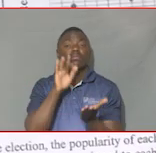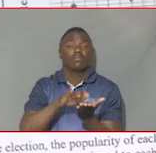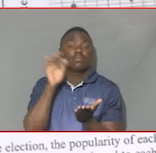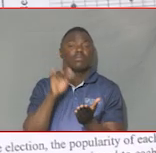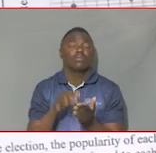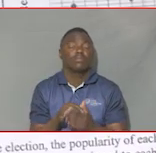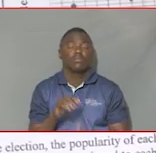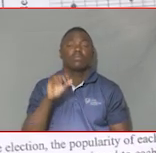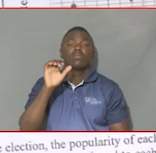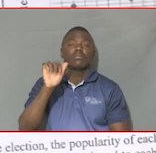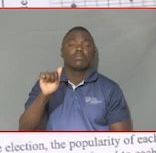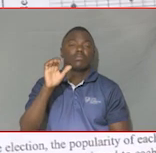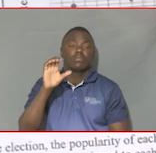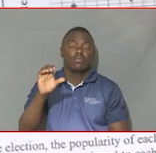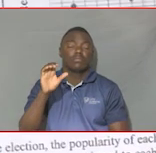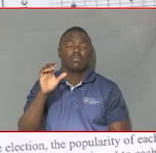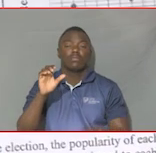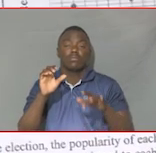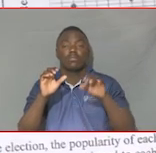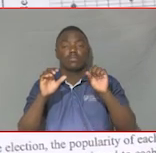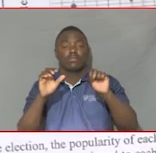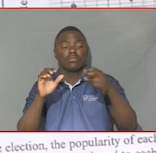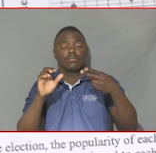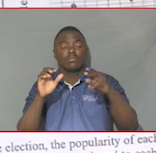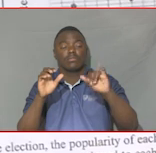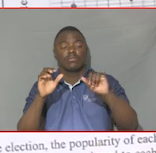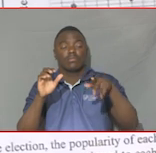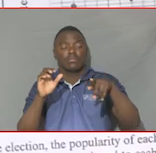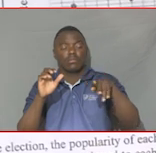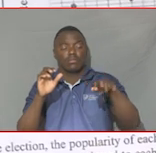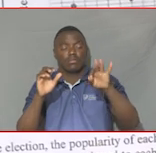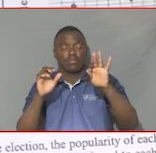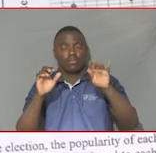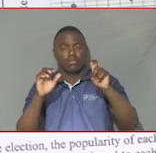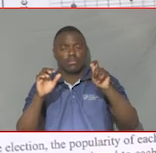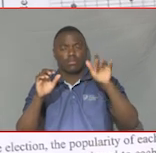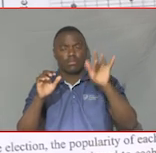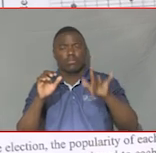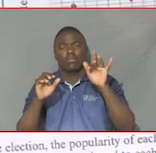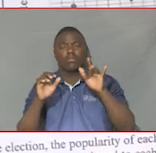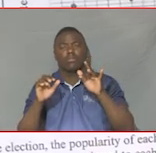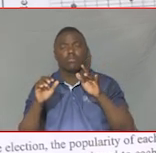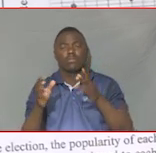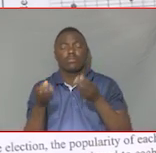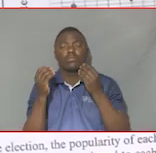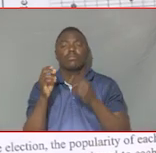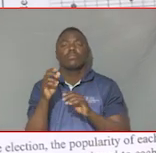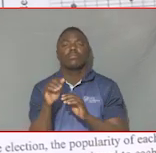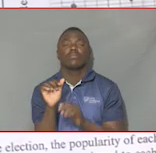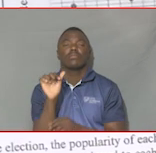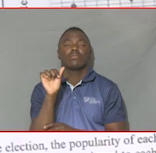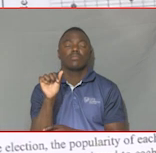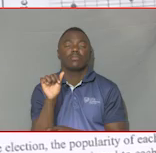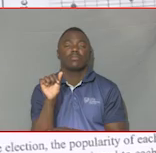right, AC, shift, stat. Now you go to 5, which is reg, and now you can work out A. A is 1, so